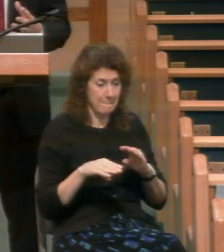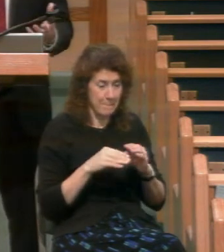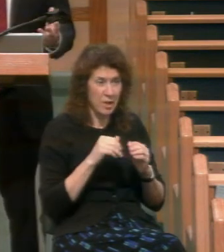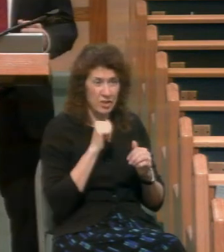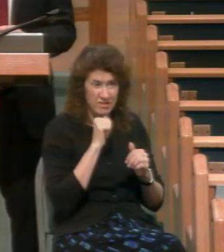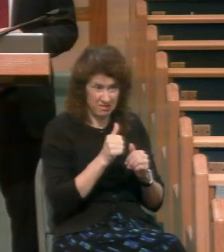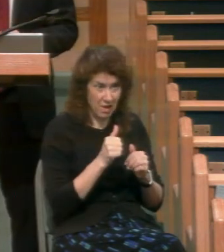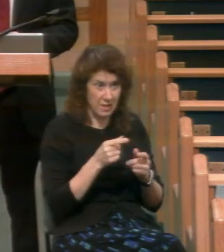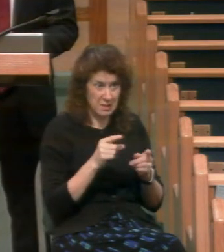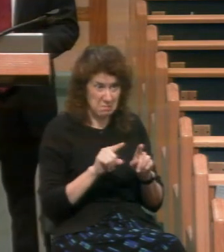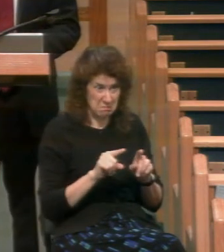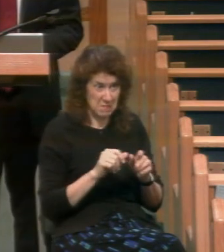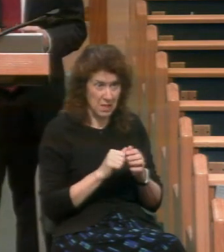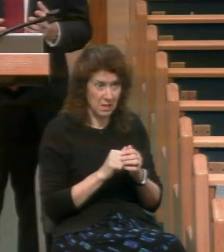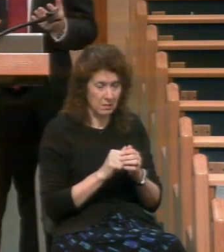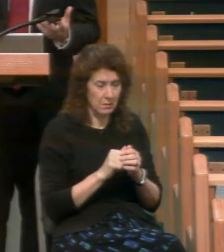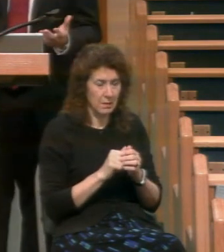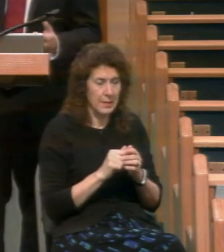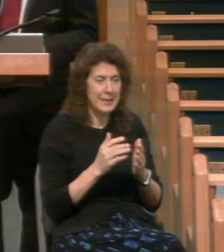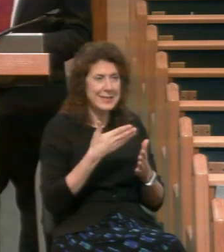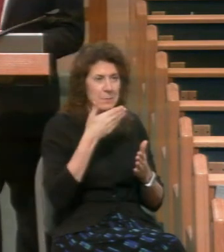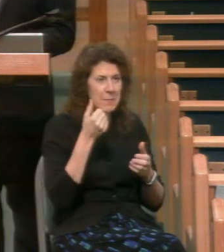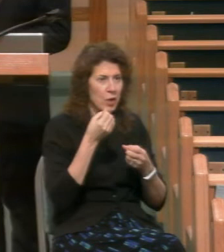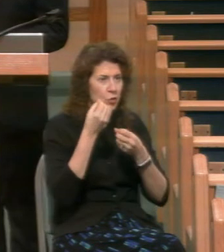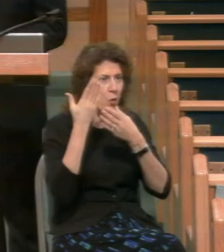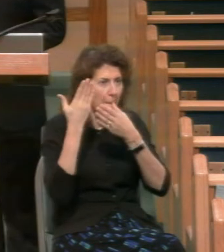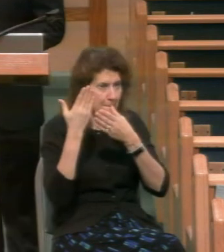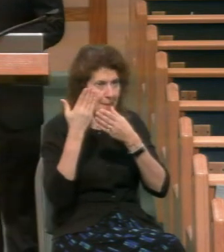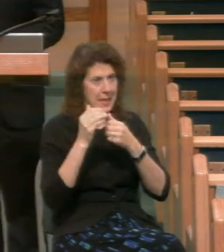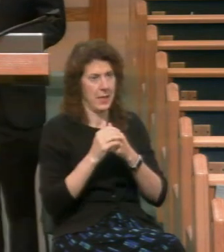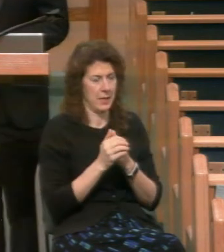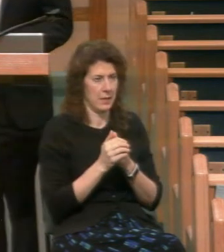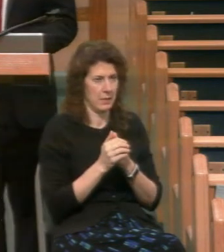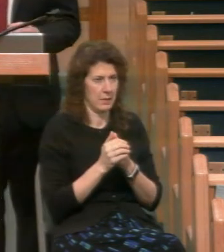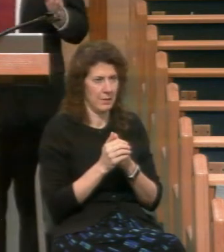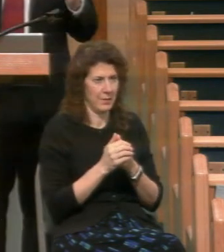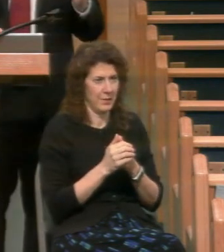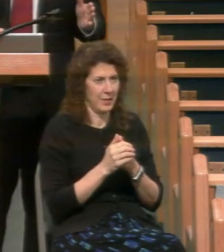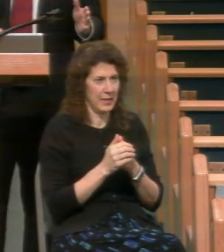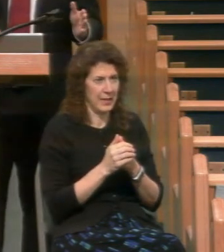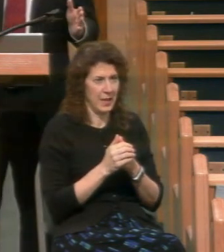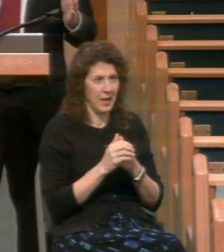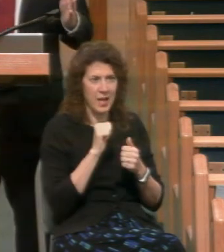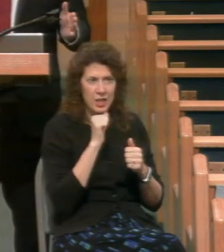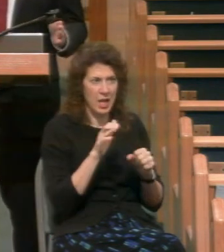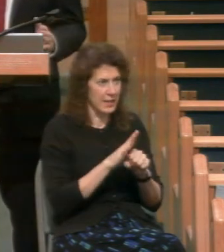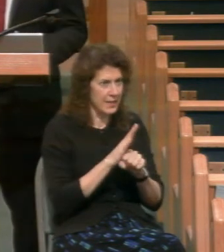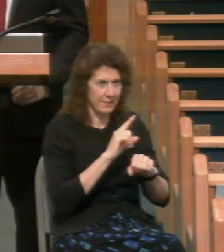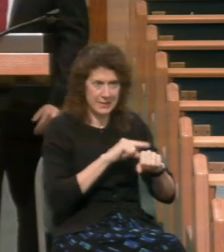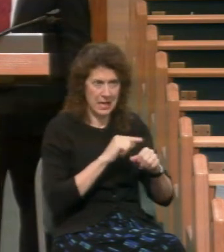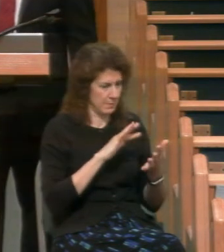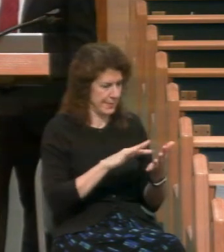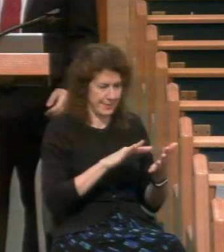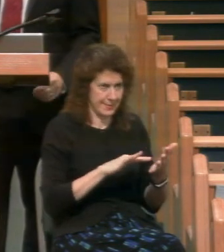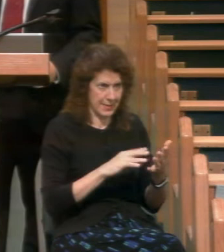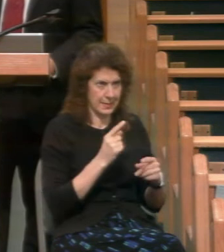to obey is better than sacrifice, and we need to make sure we're doing what's right. But we don't have time to dive into that. I